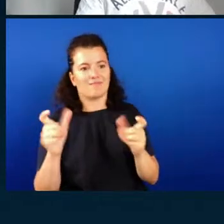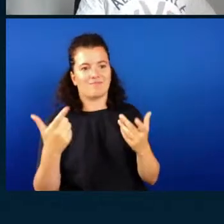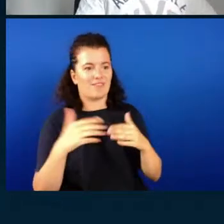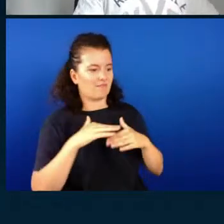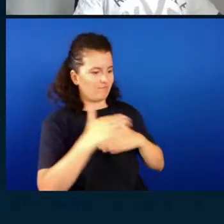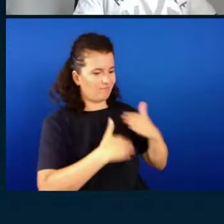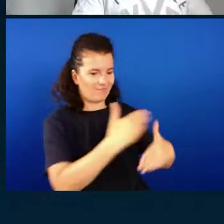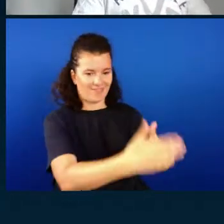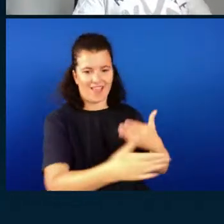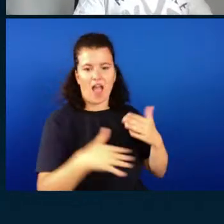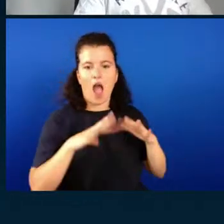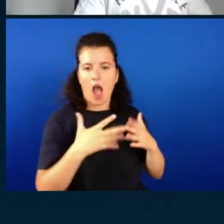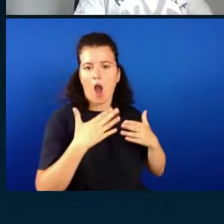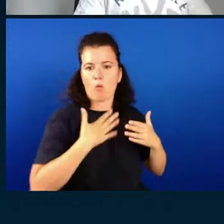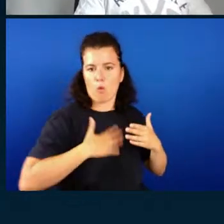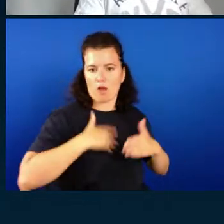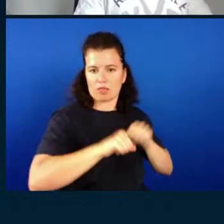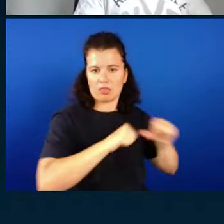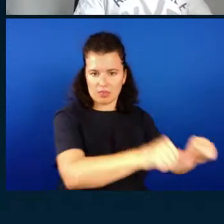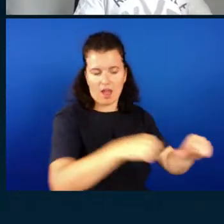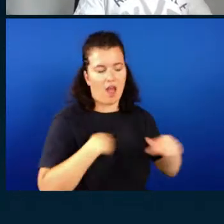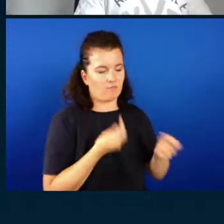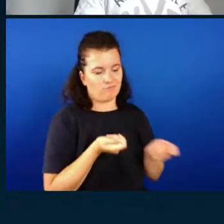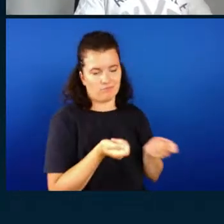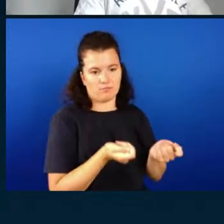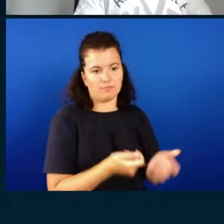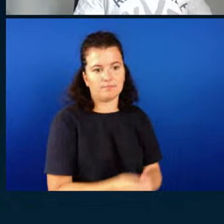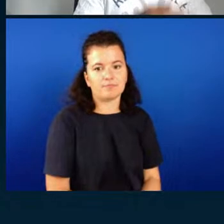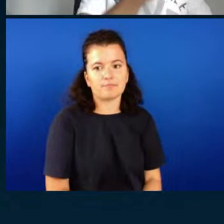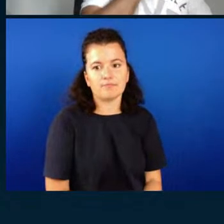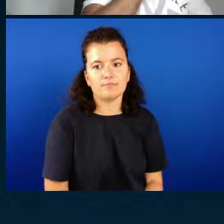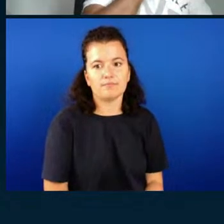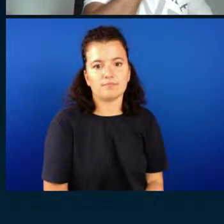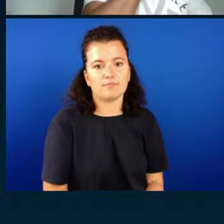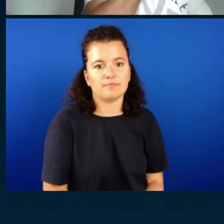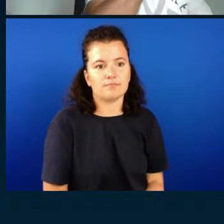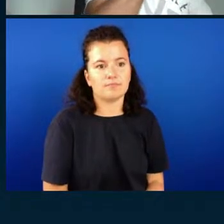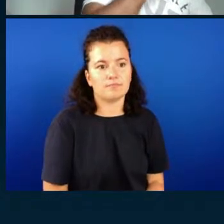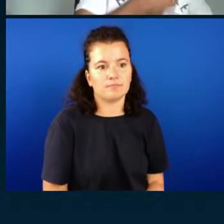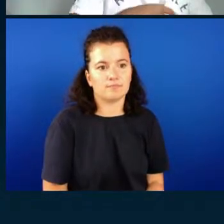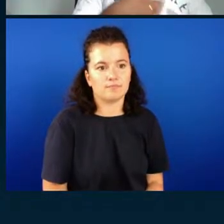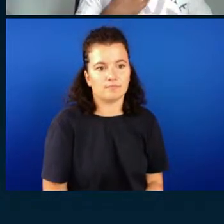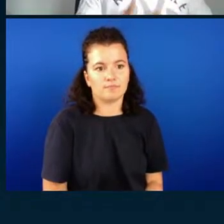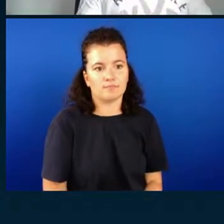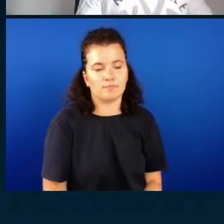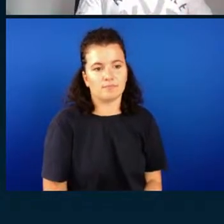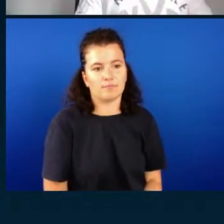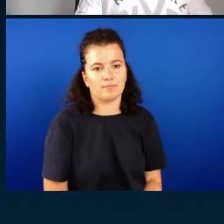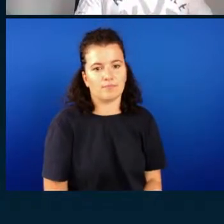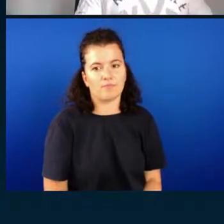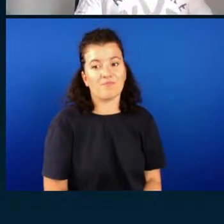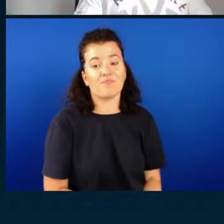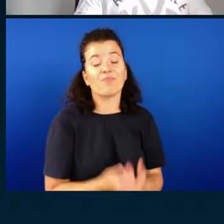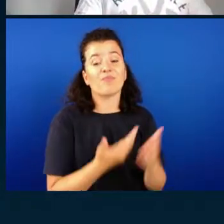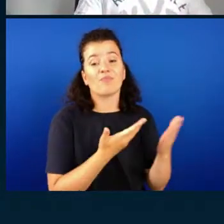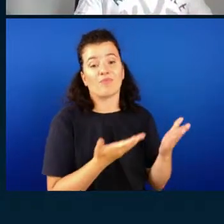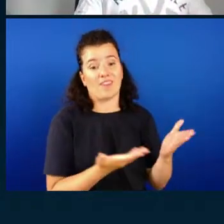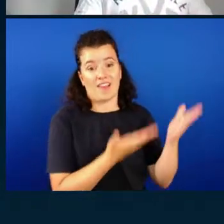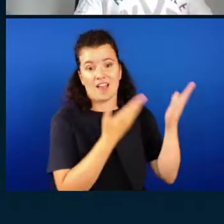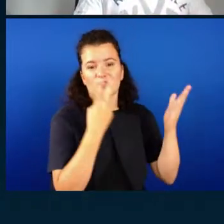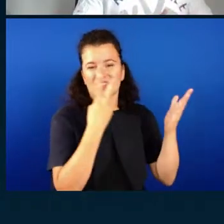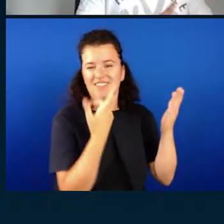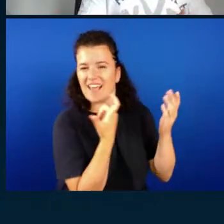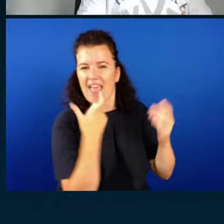modified. A little further, so now we have seen Azure DevOps extension, what it